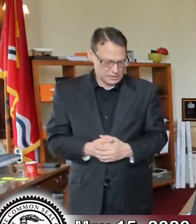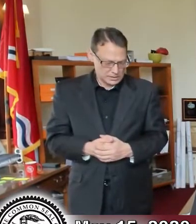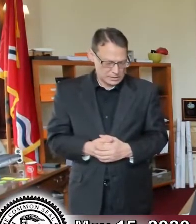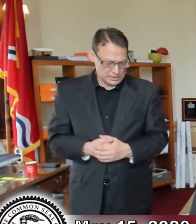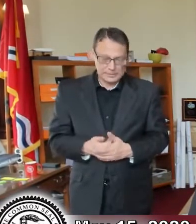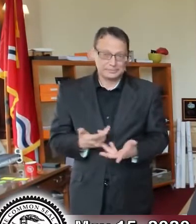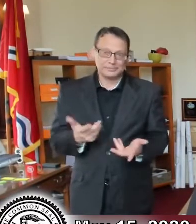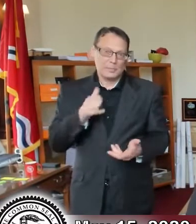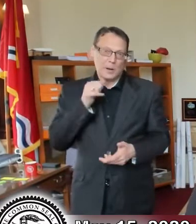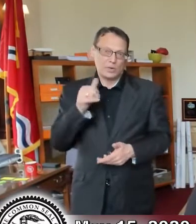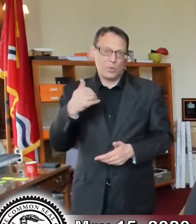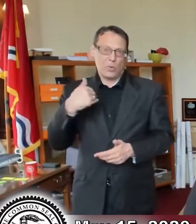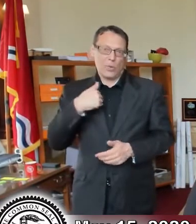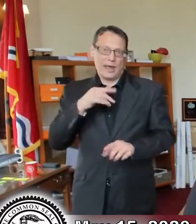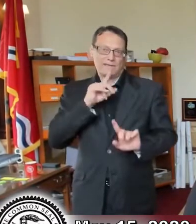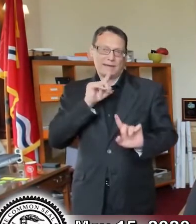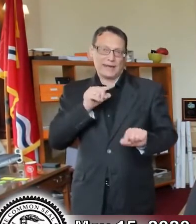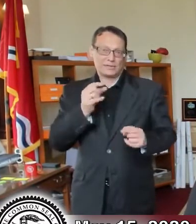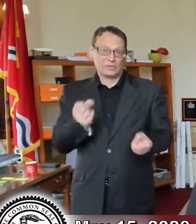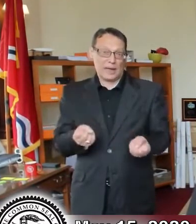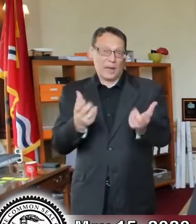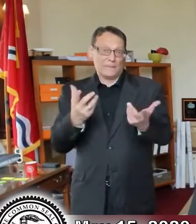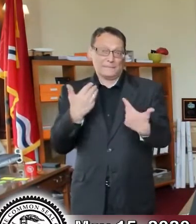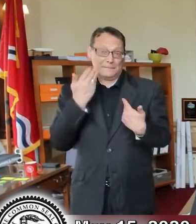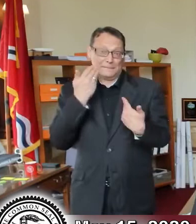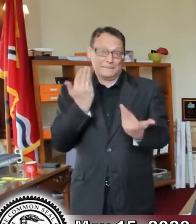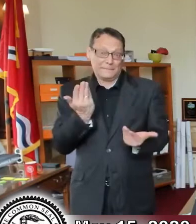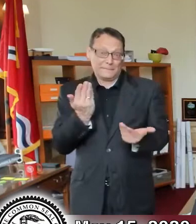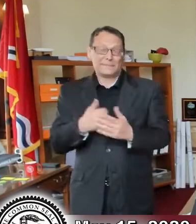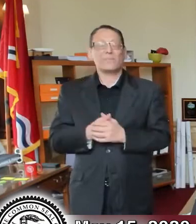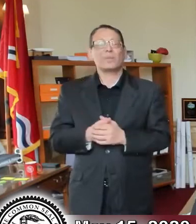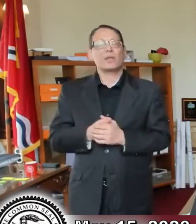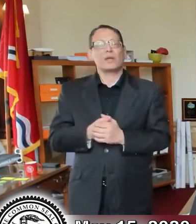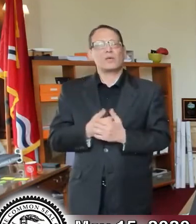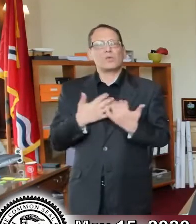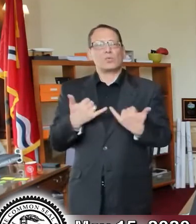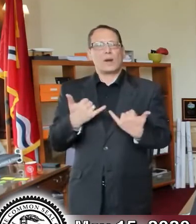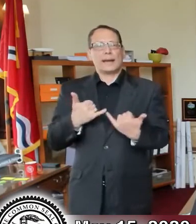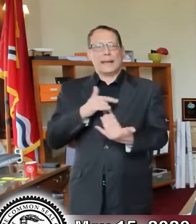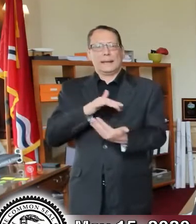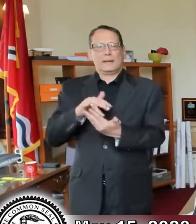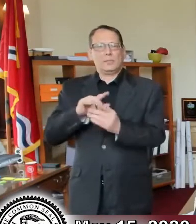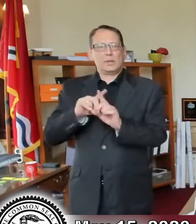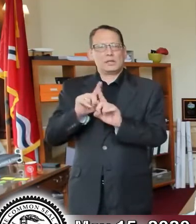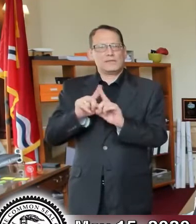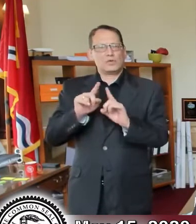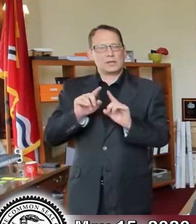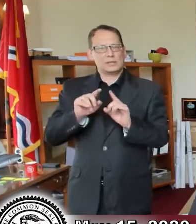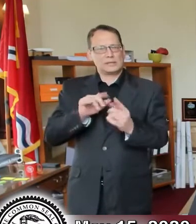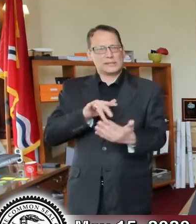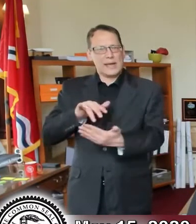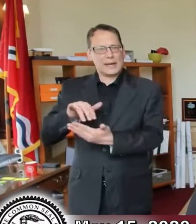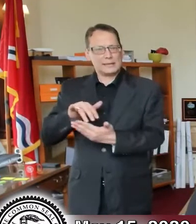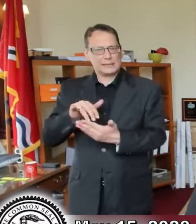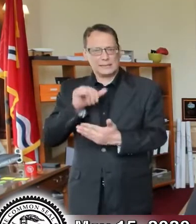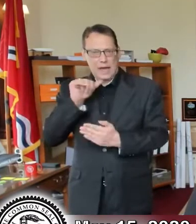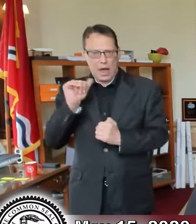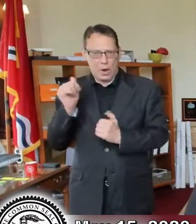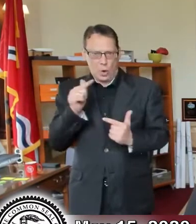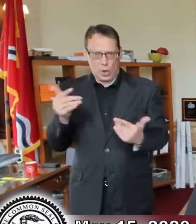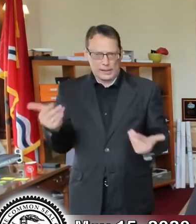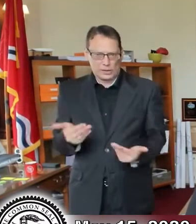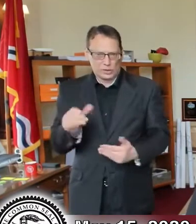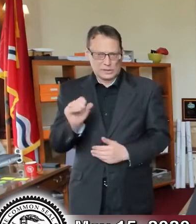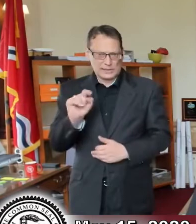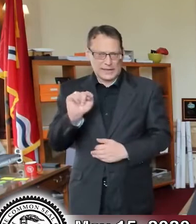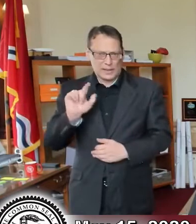I don't know the answer to that, to how many. There are a couple of studies going on, not all right here in the city of St.